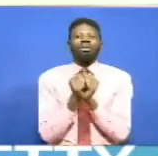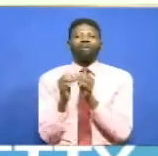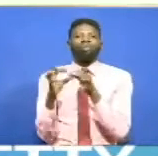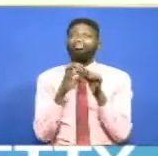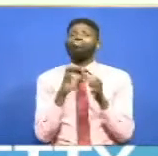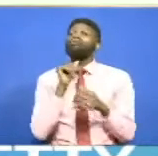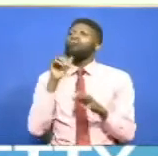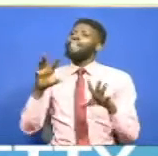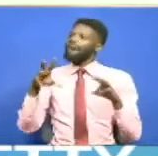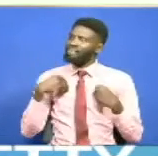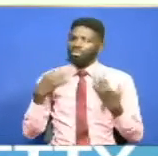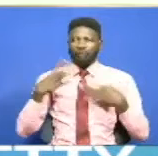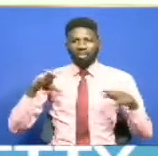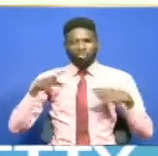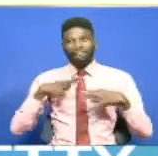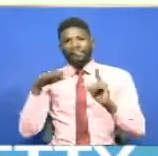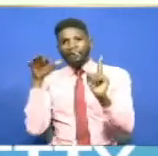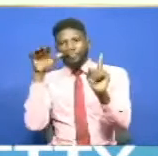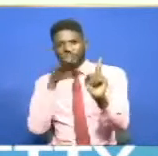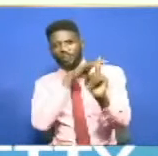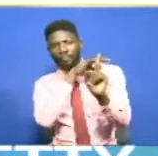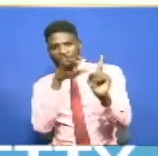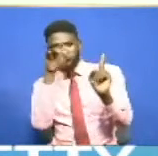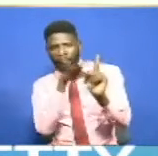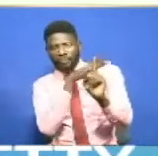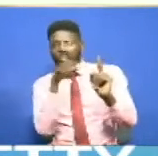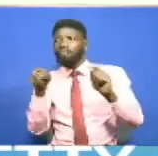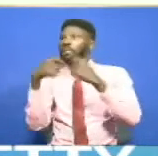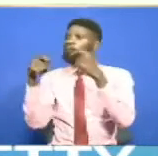msiyumbishwe na walaghai ambao wametumwa kuwayumbishwa.